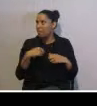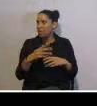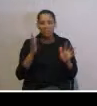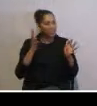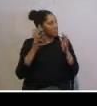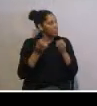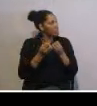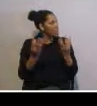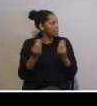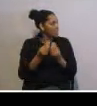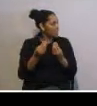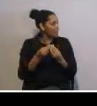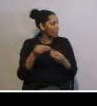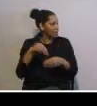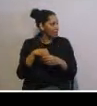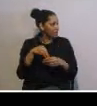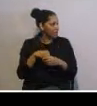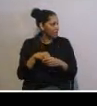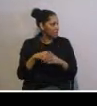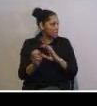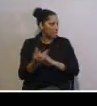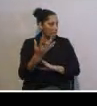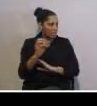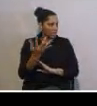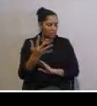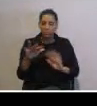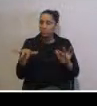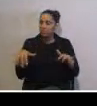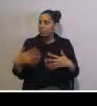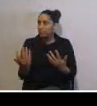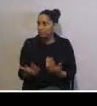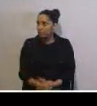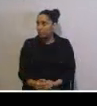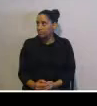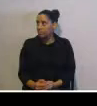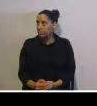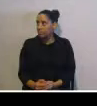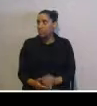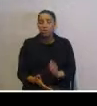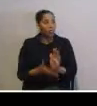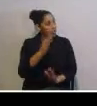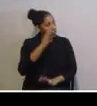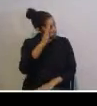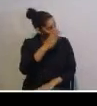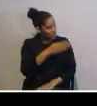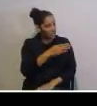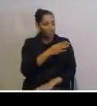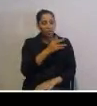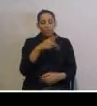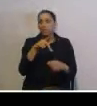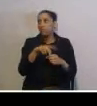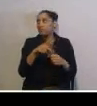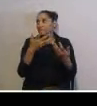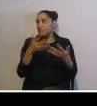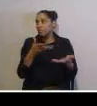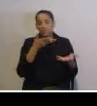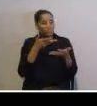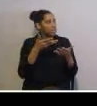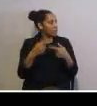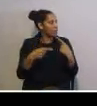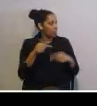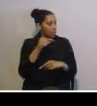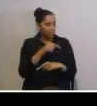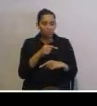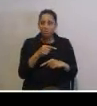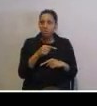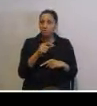in the slides. Okay. So let me just go straight to the position. I already talked to that. The